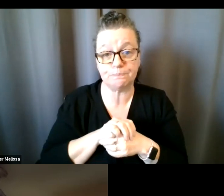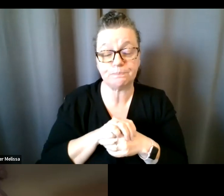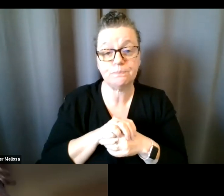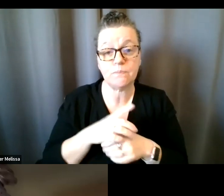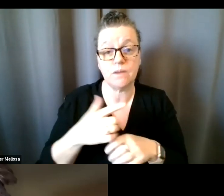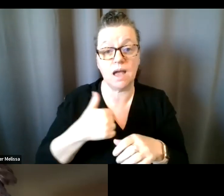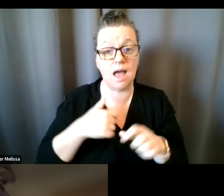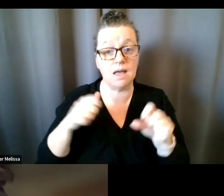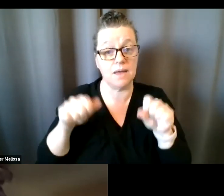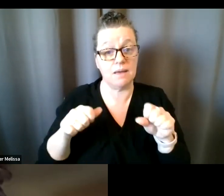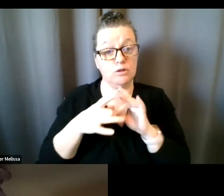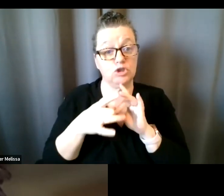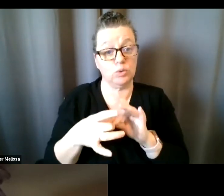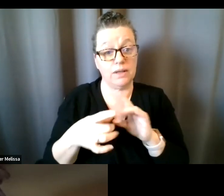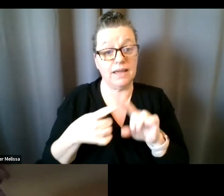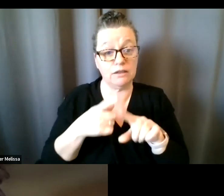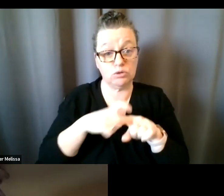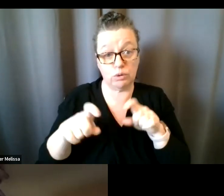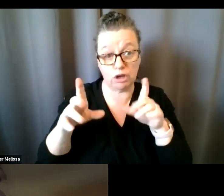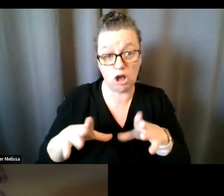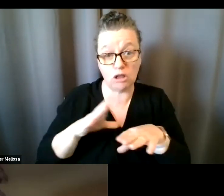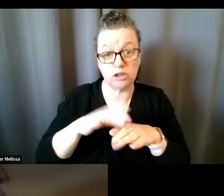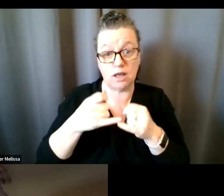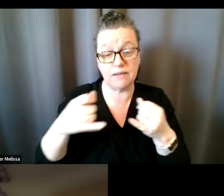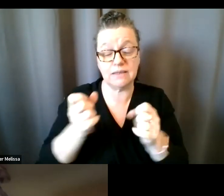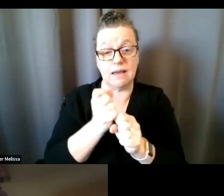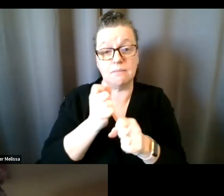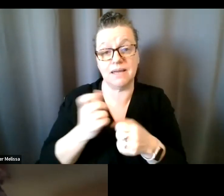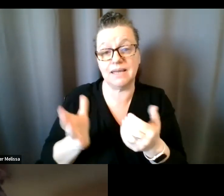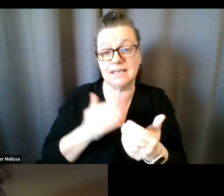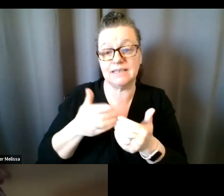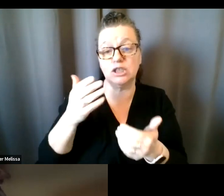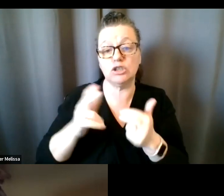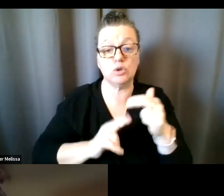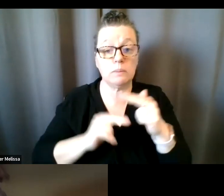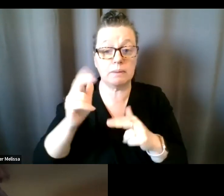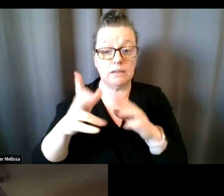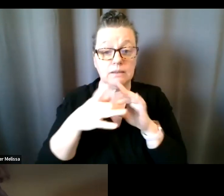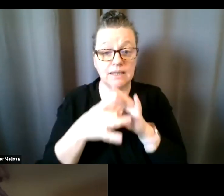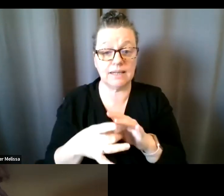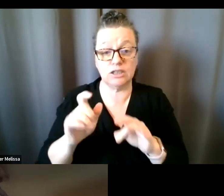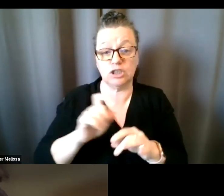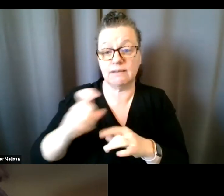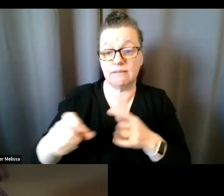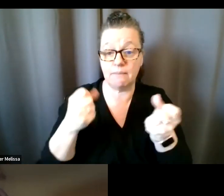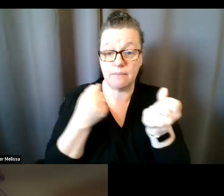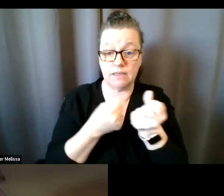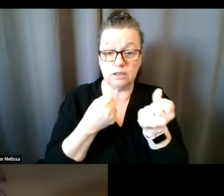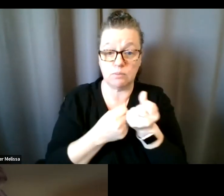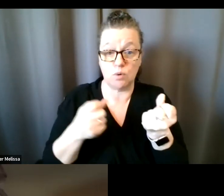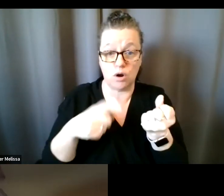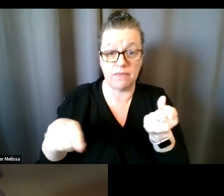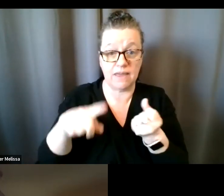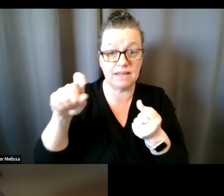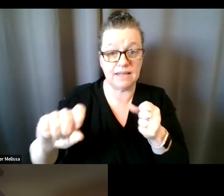I'm able to relate to the callers on this line, making it easier to kind of build a connection, give them the support that they need,